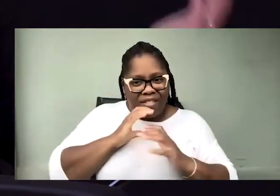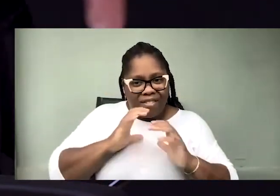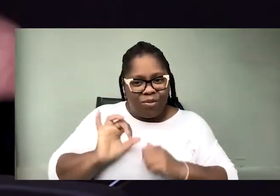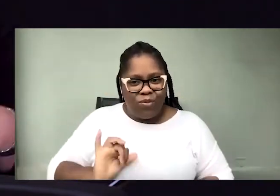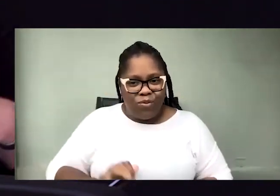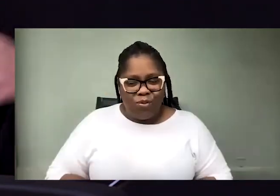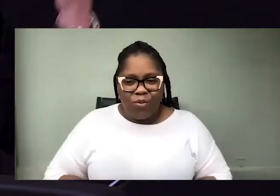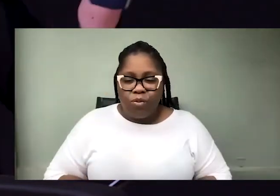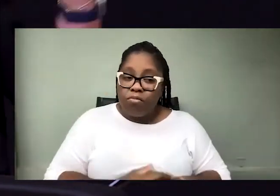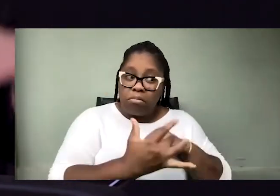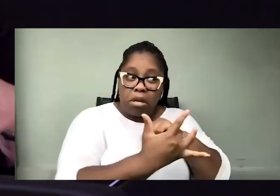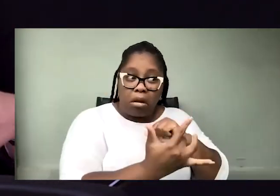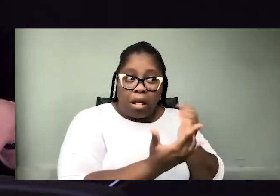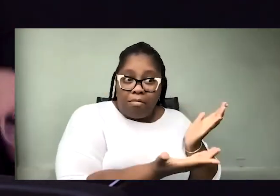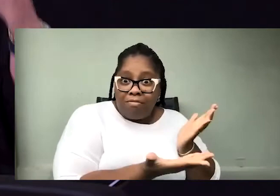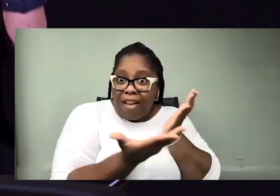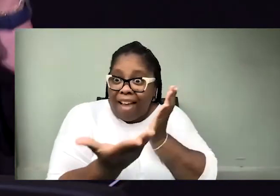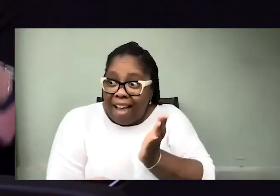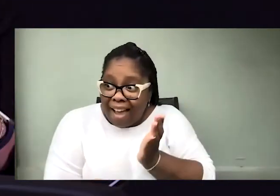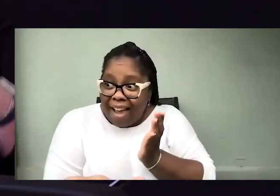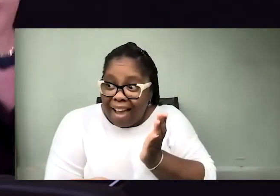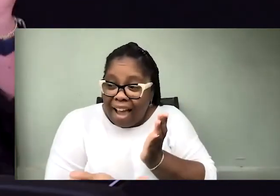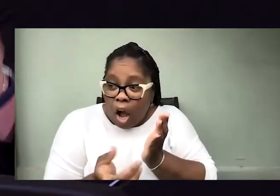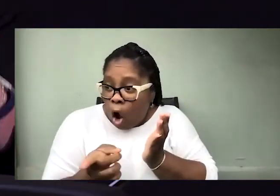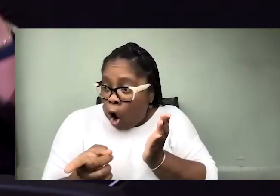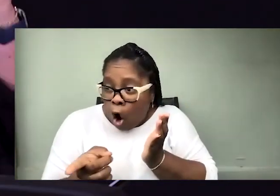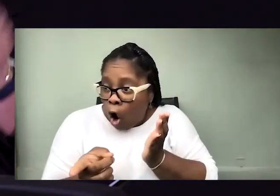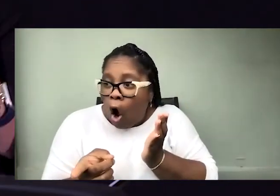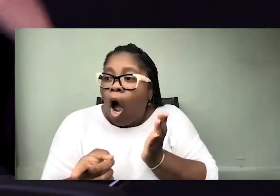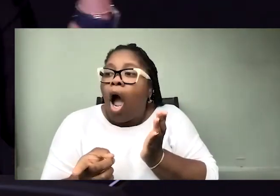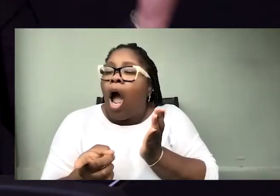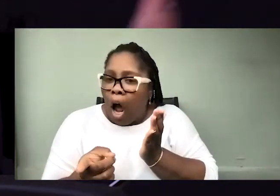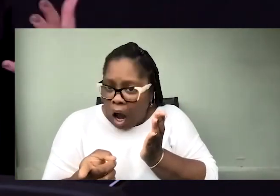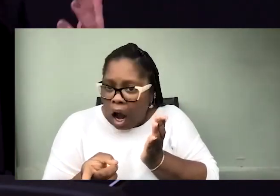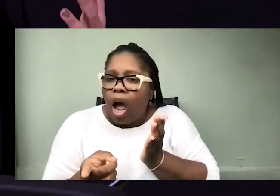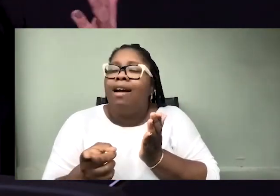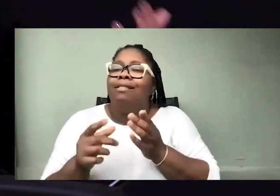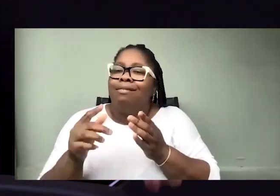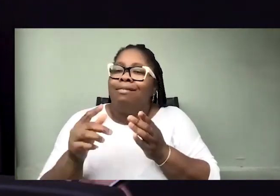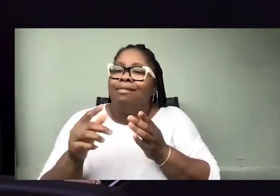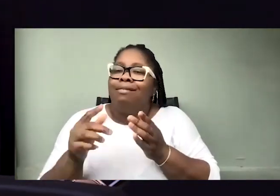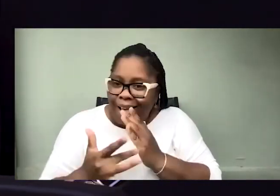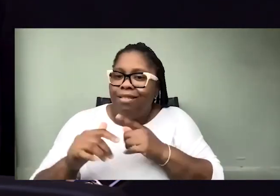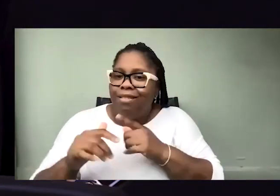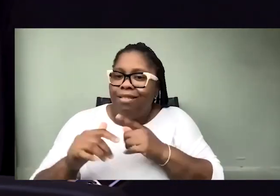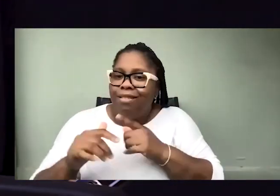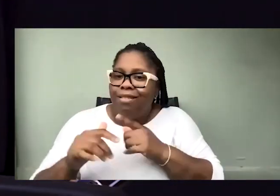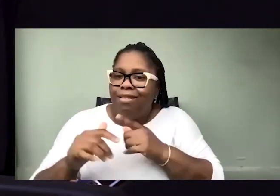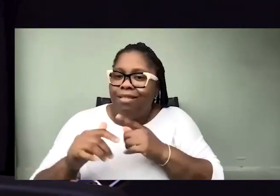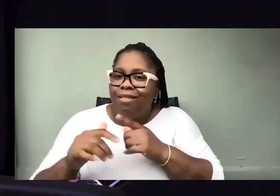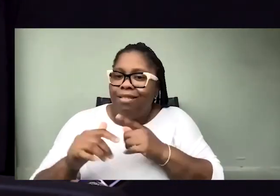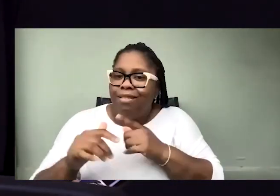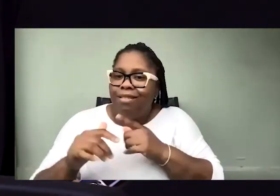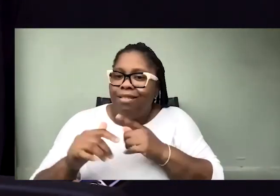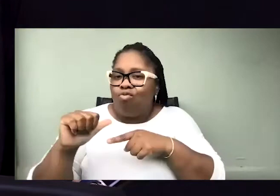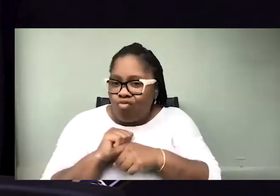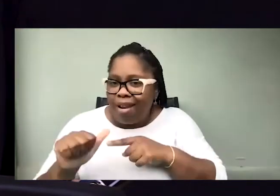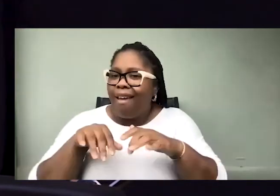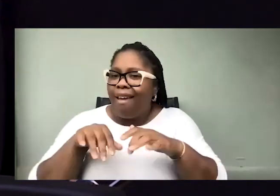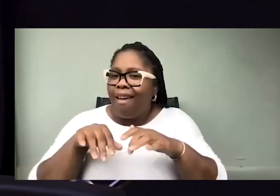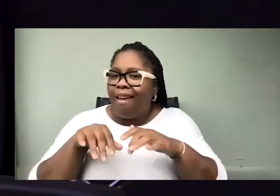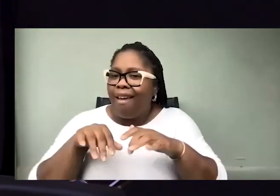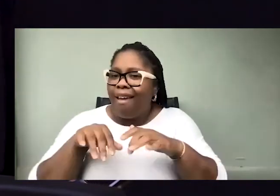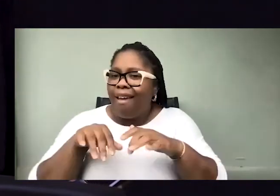If we're bringing technology, then we need to make sure that the technology, the training, the access, everything is there, and that we're designing